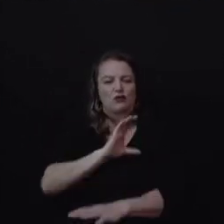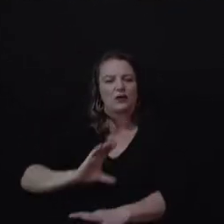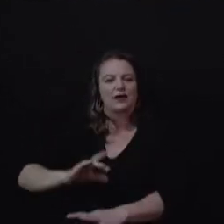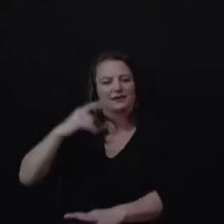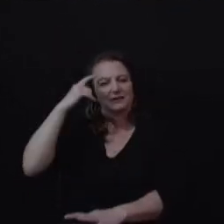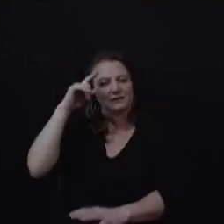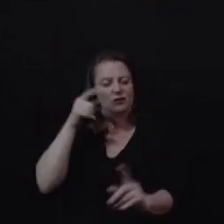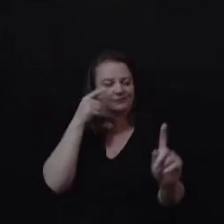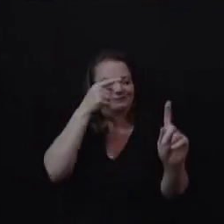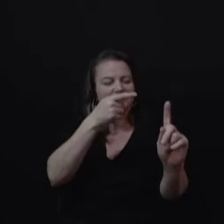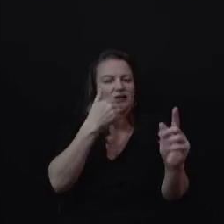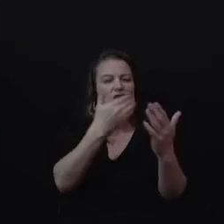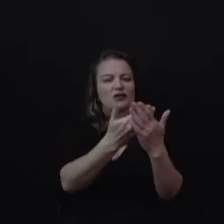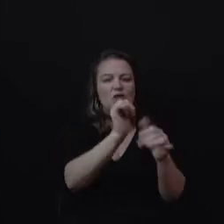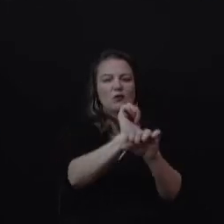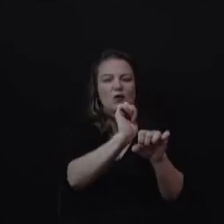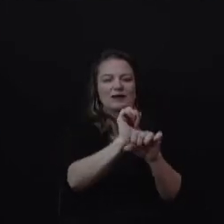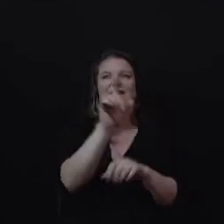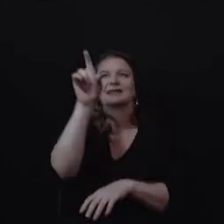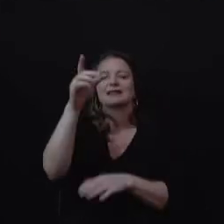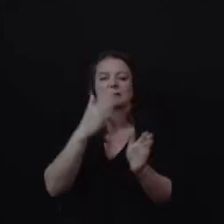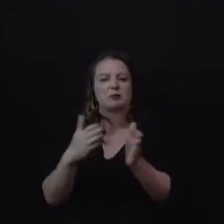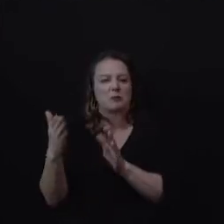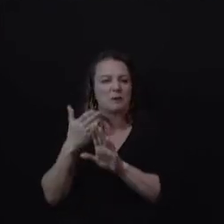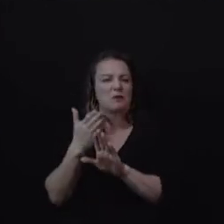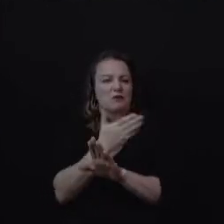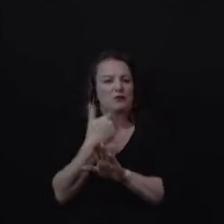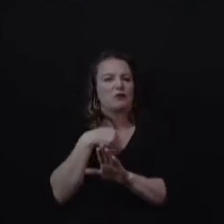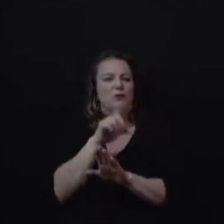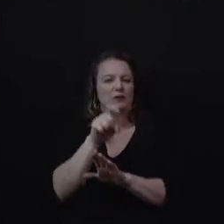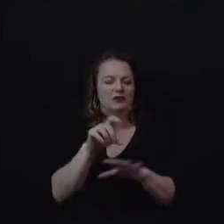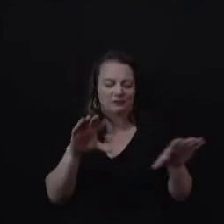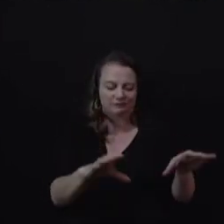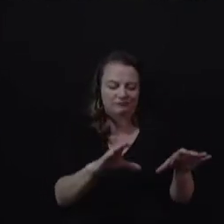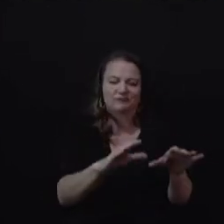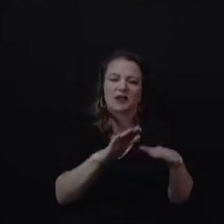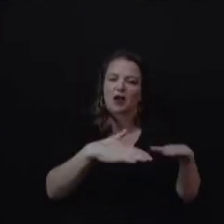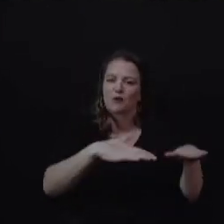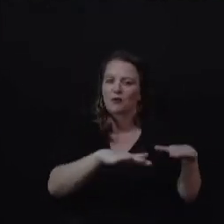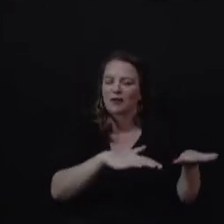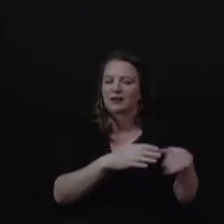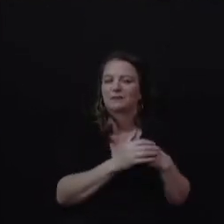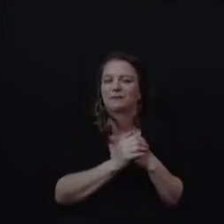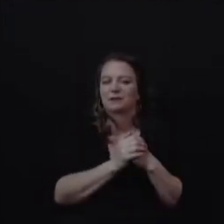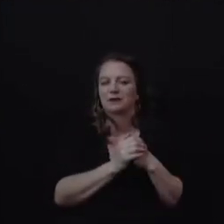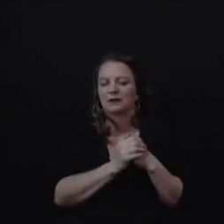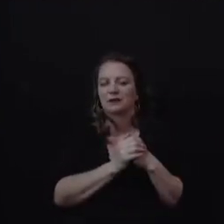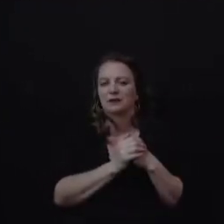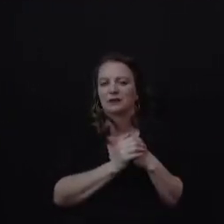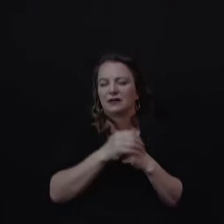works, which God prepared beforehand that we should walk therein. Father,